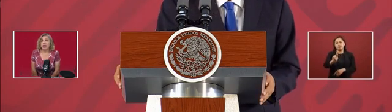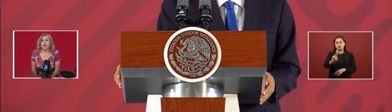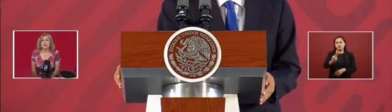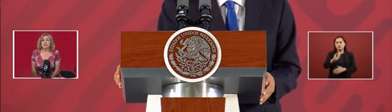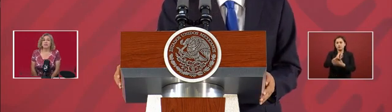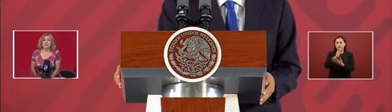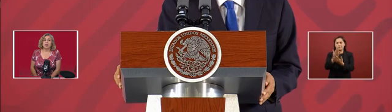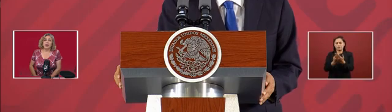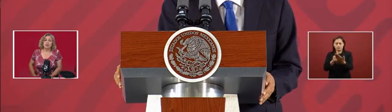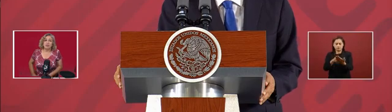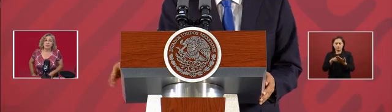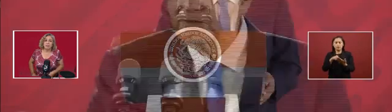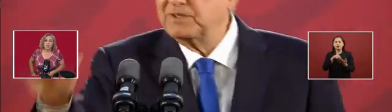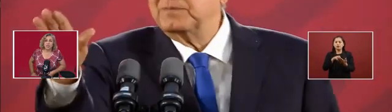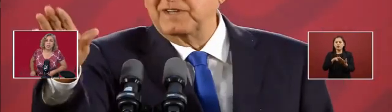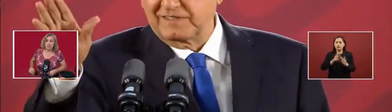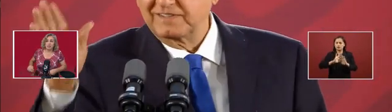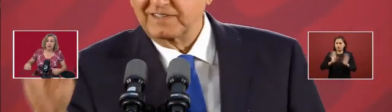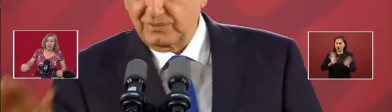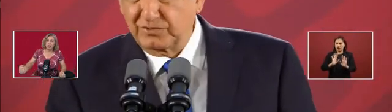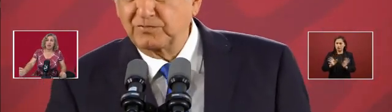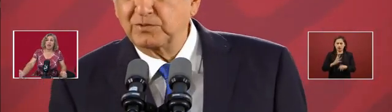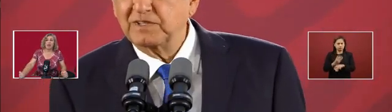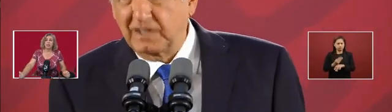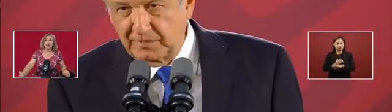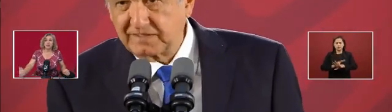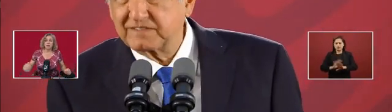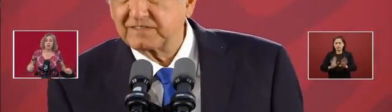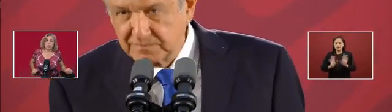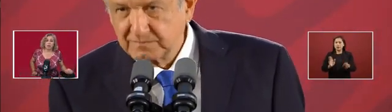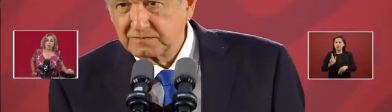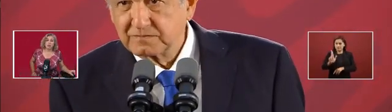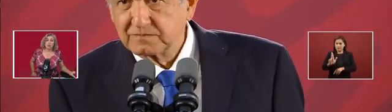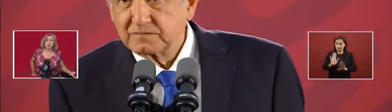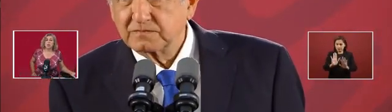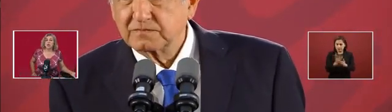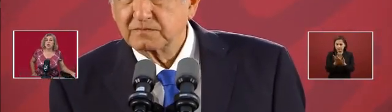the refinery, which depends on Pemex.